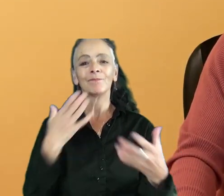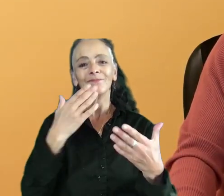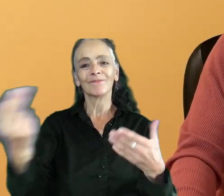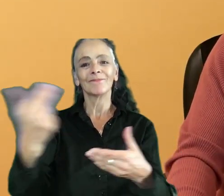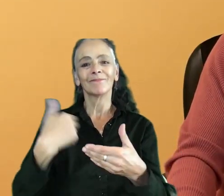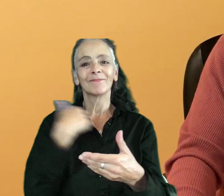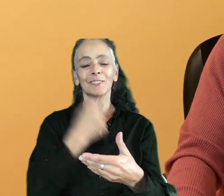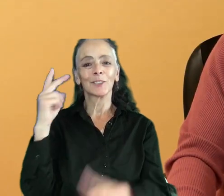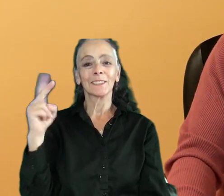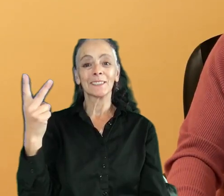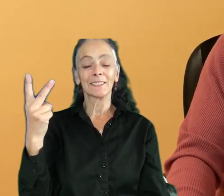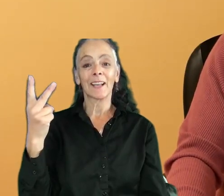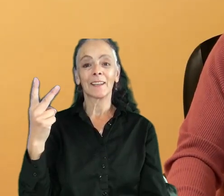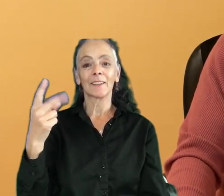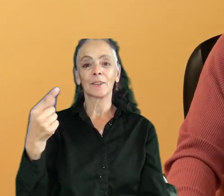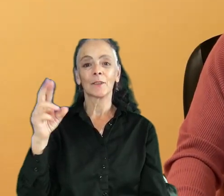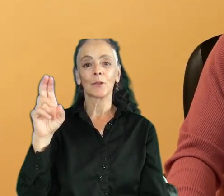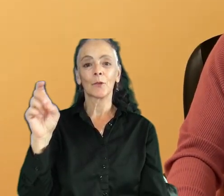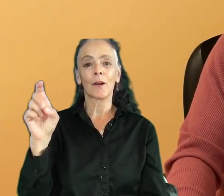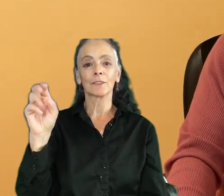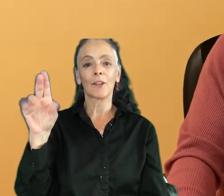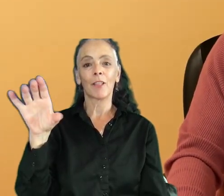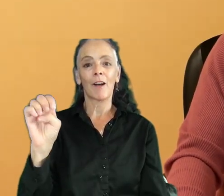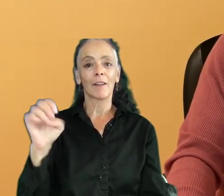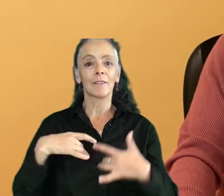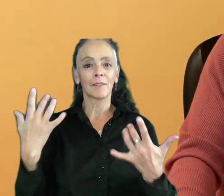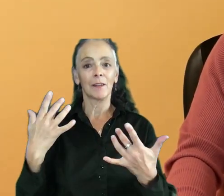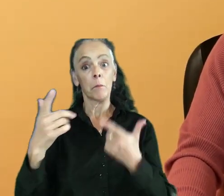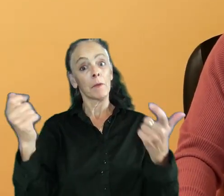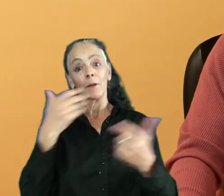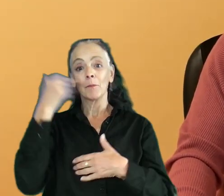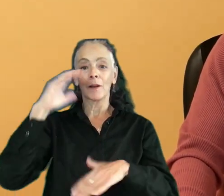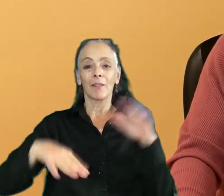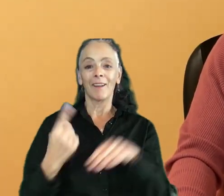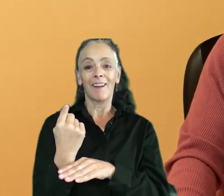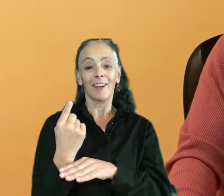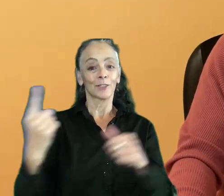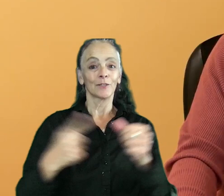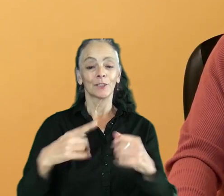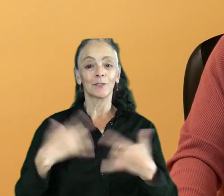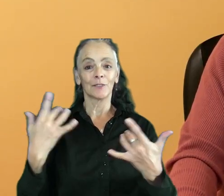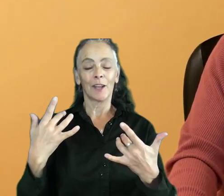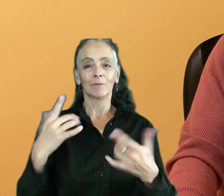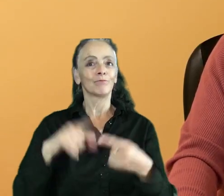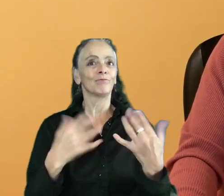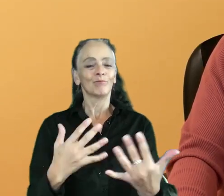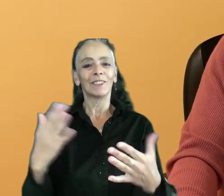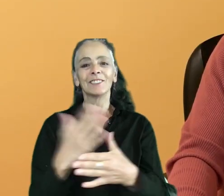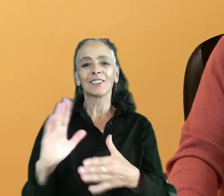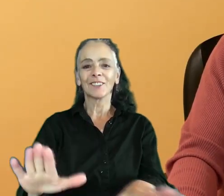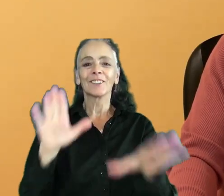second grux online event bigger and better than our first event last year we can't wait to share these great talks and